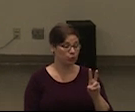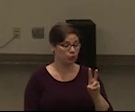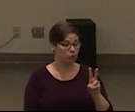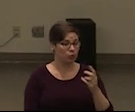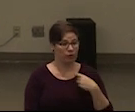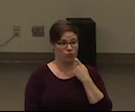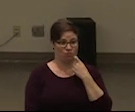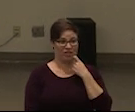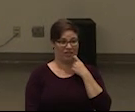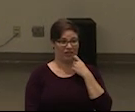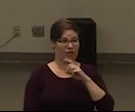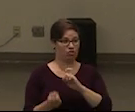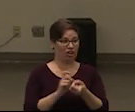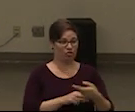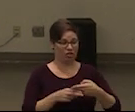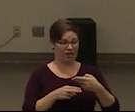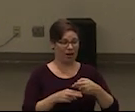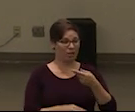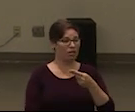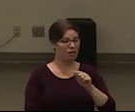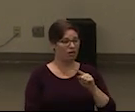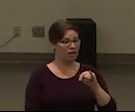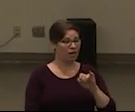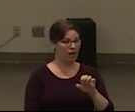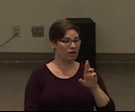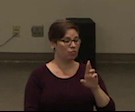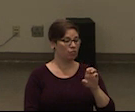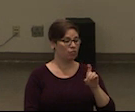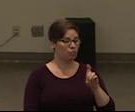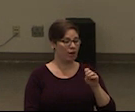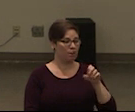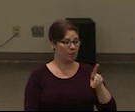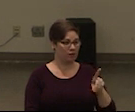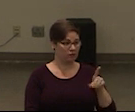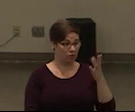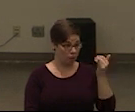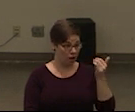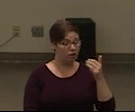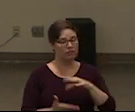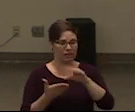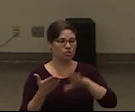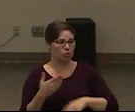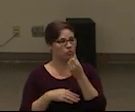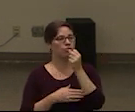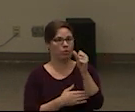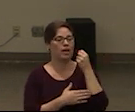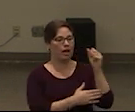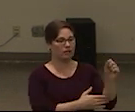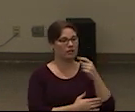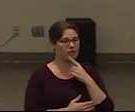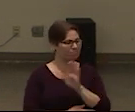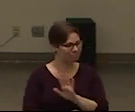had a renaming to the Hattie Redmond Women and Gender Center this year, thanks to student activists who did protests on our campus to change